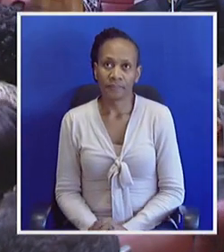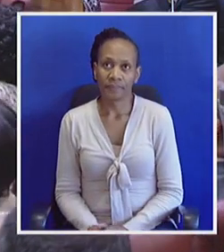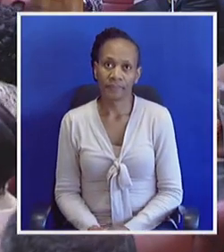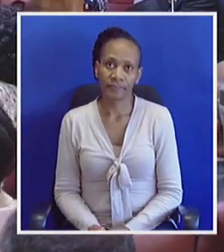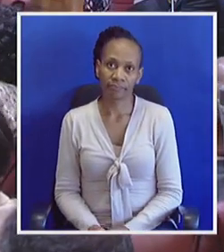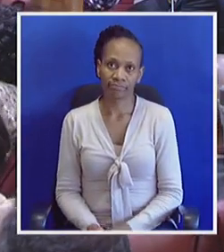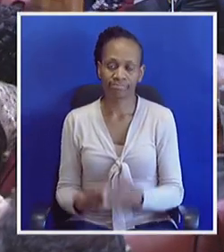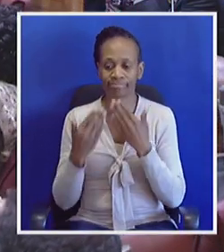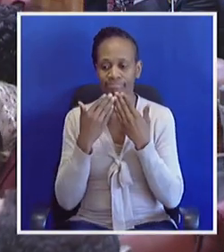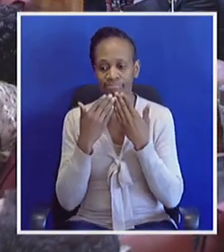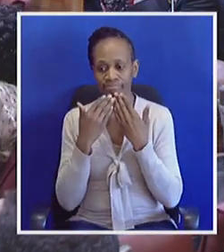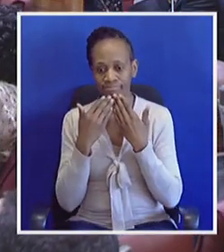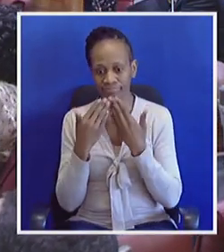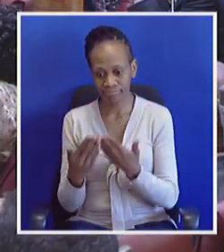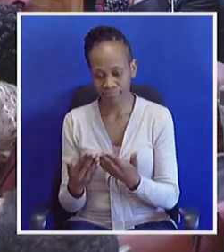Thank you,